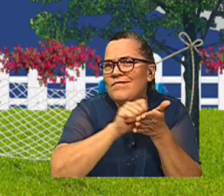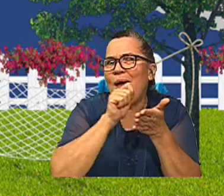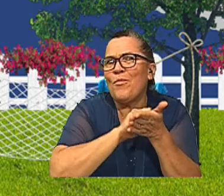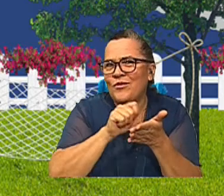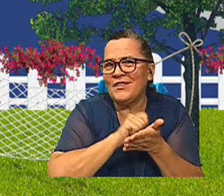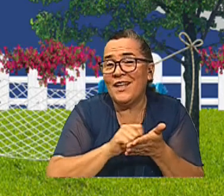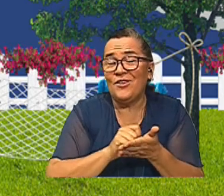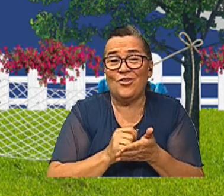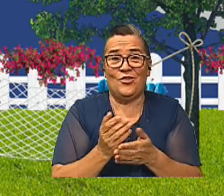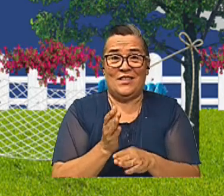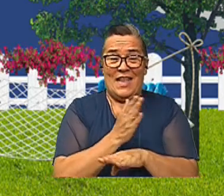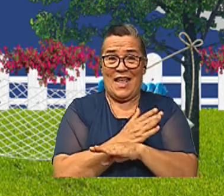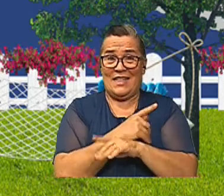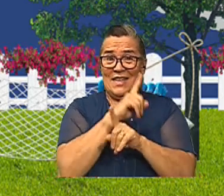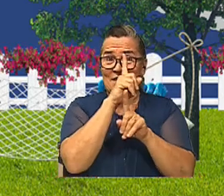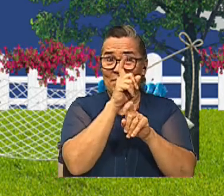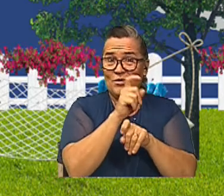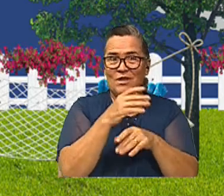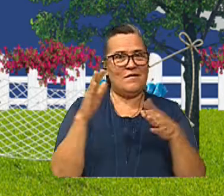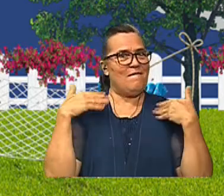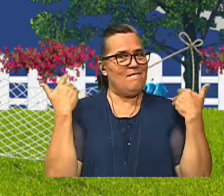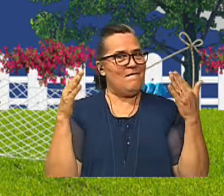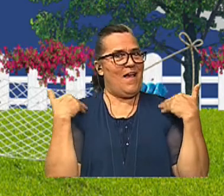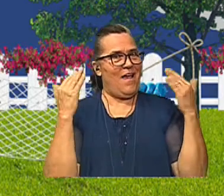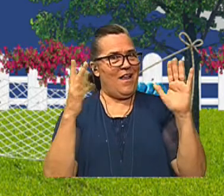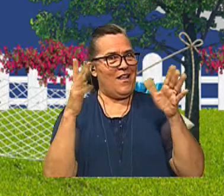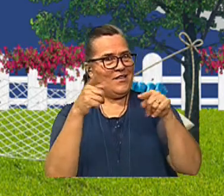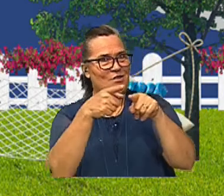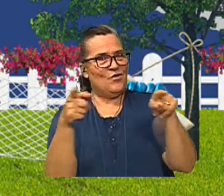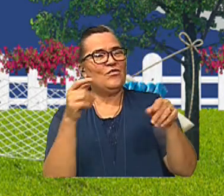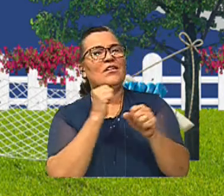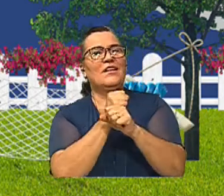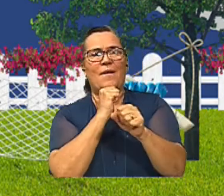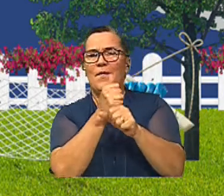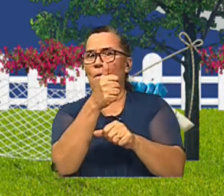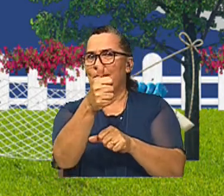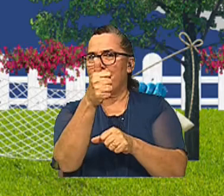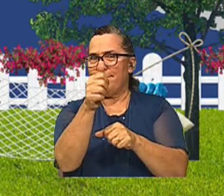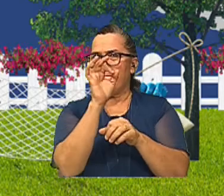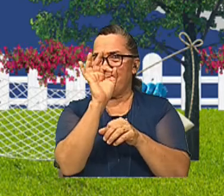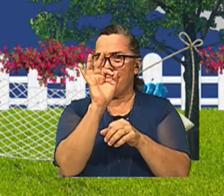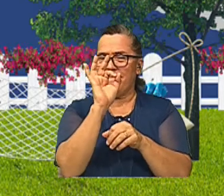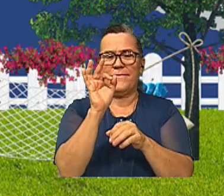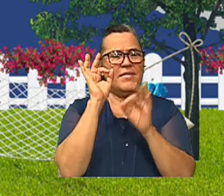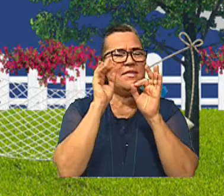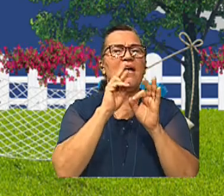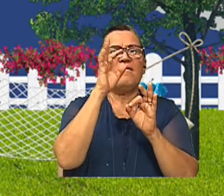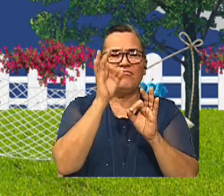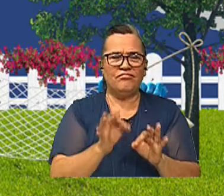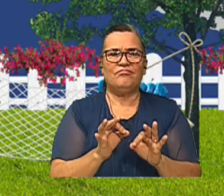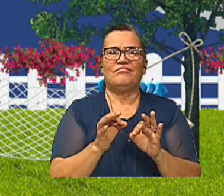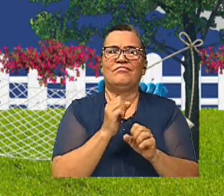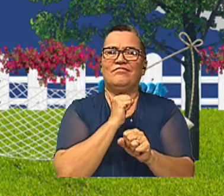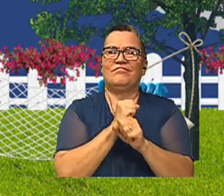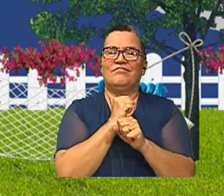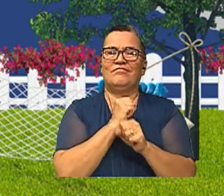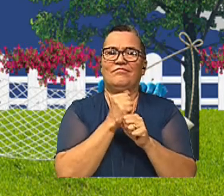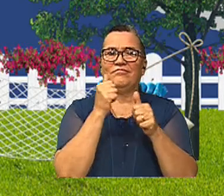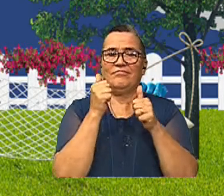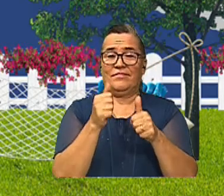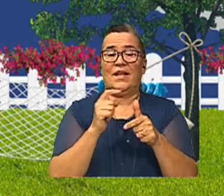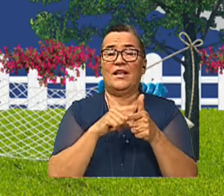with the questions, congratulations, because you are working so well, right? Definitely, you're working so well.